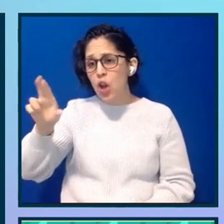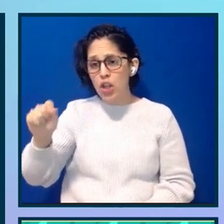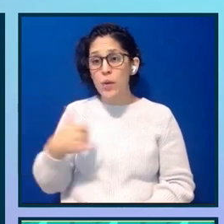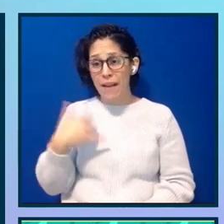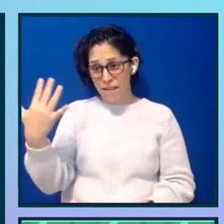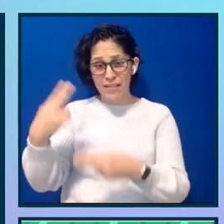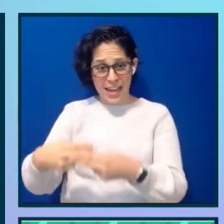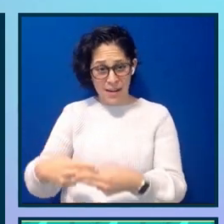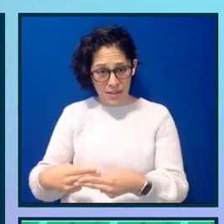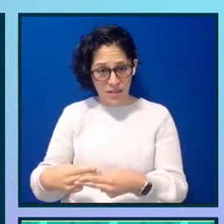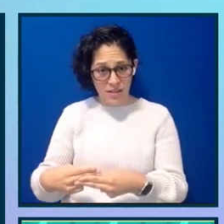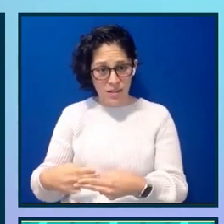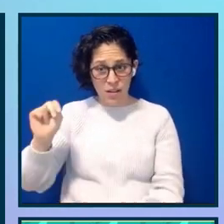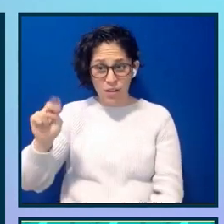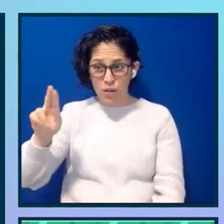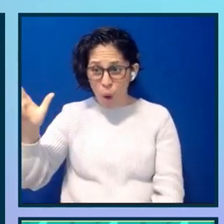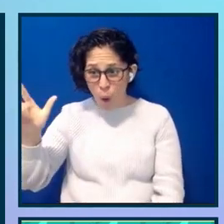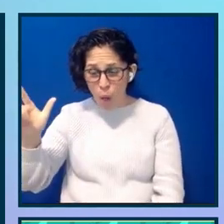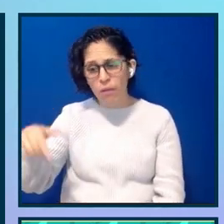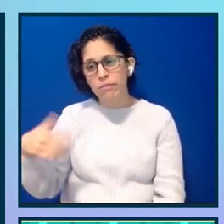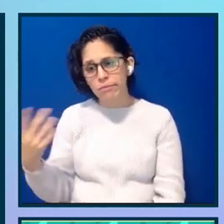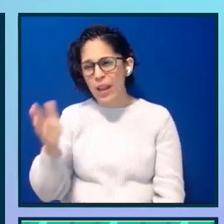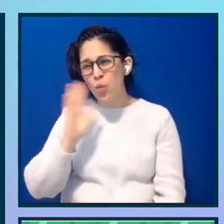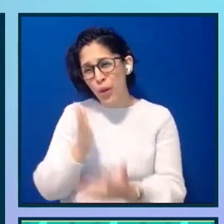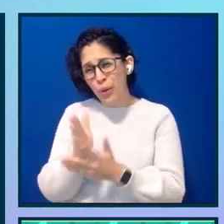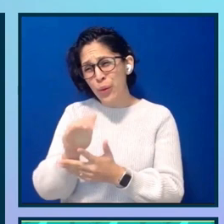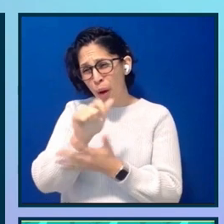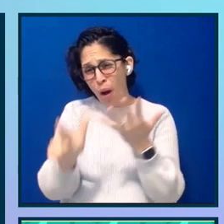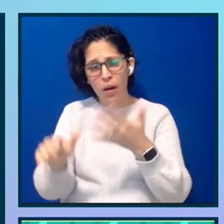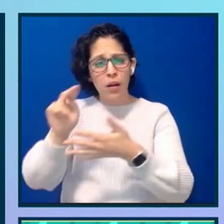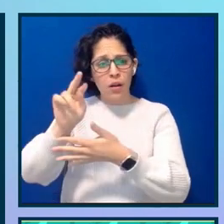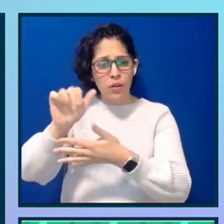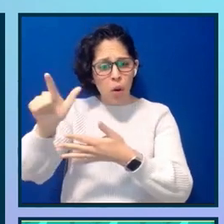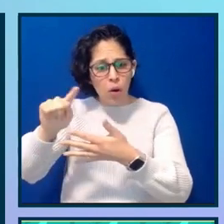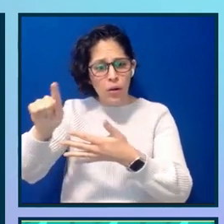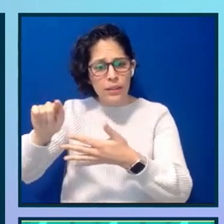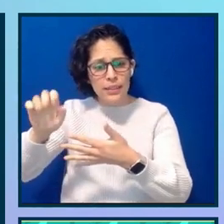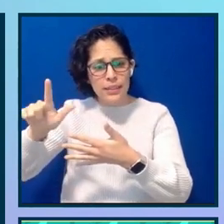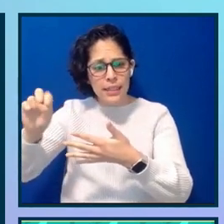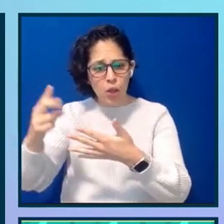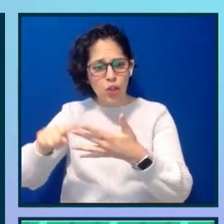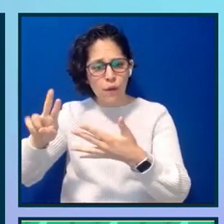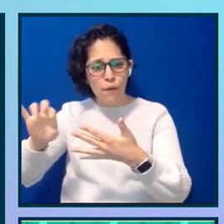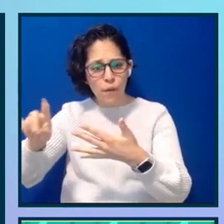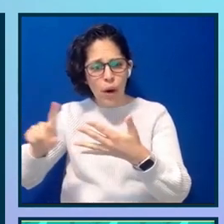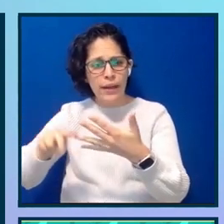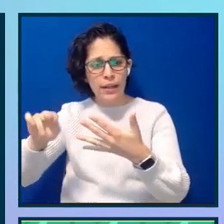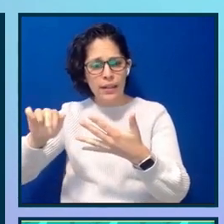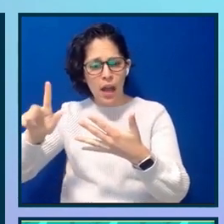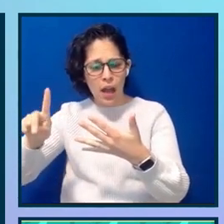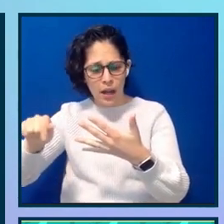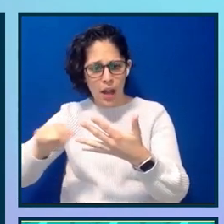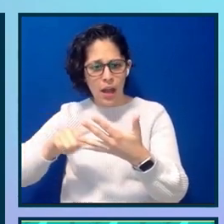of 24. I'm not going to go through all of them, but it's Null, Zilch, Void, Nada, and Bupkis. All different words for the word